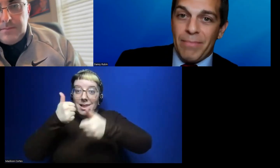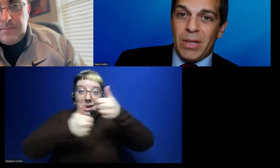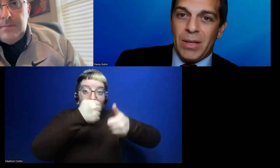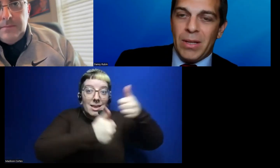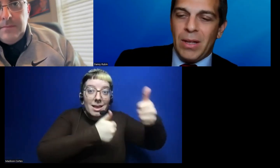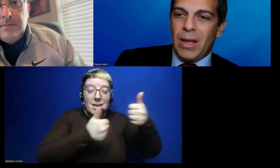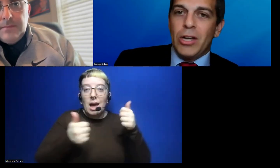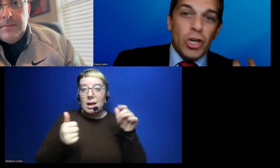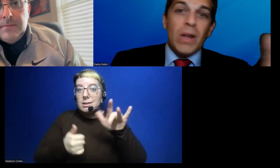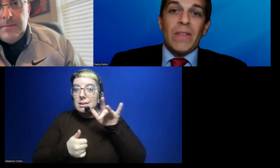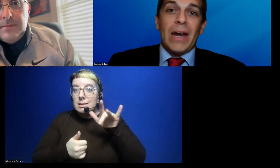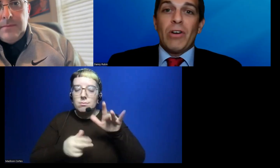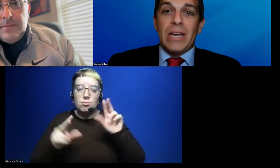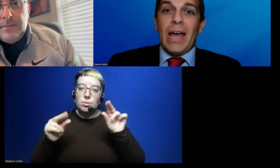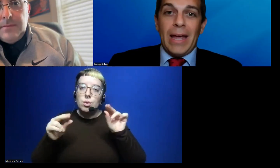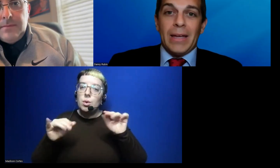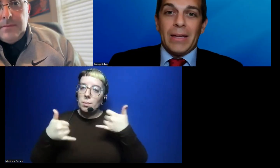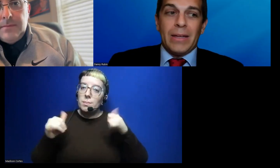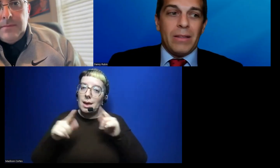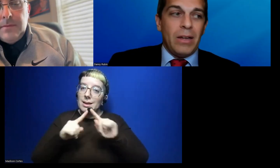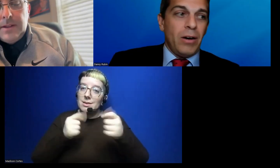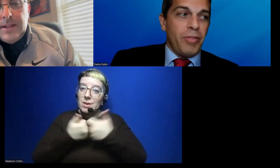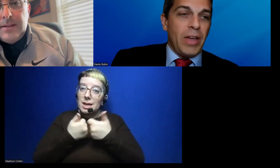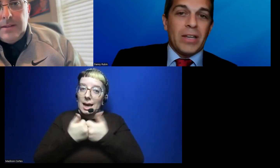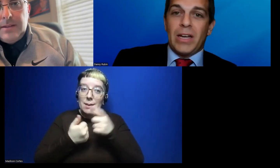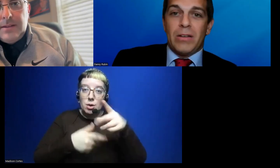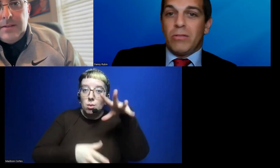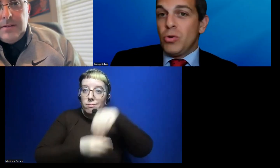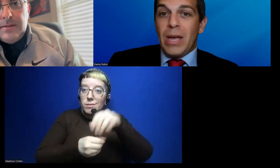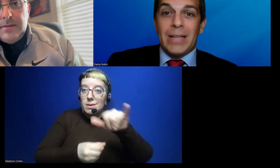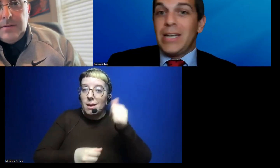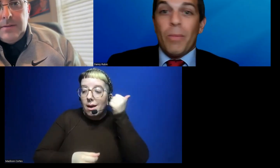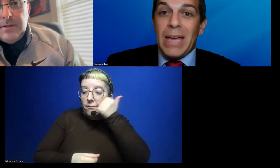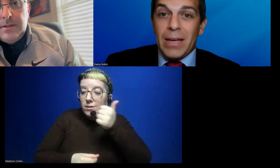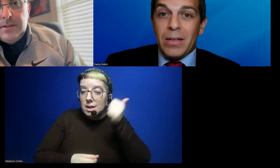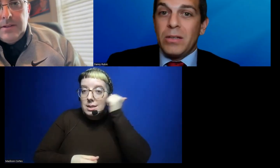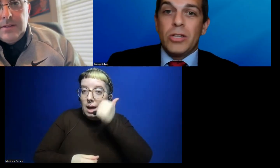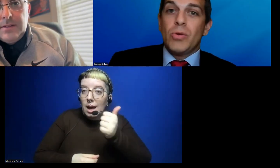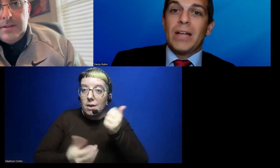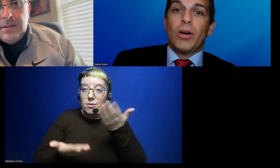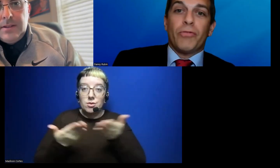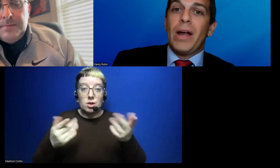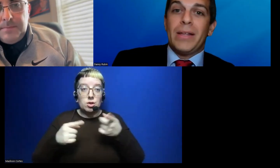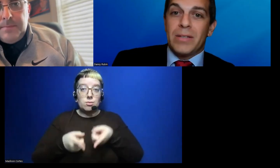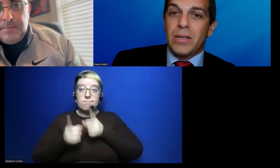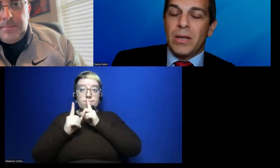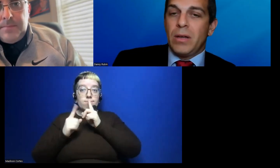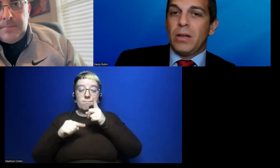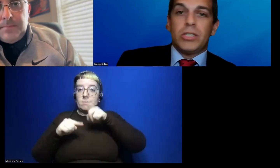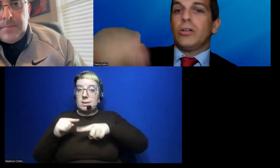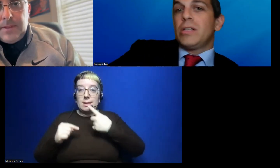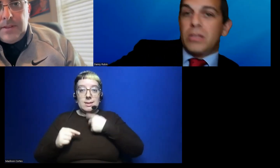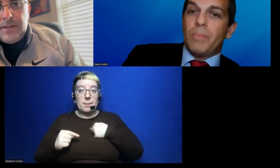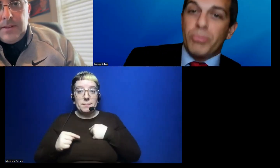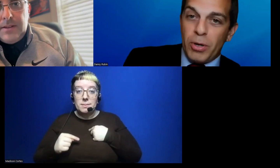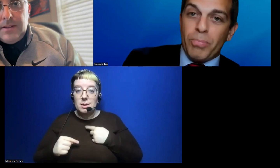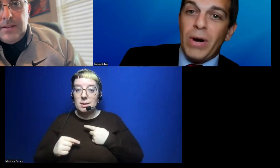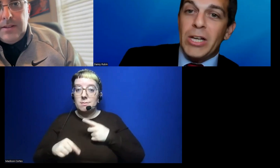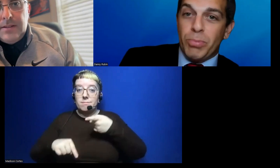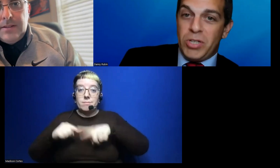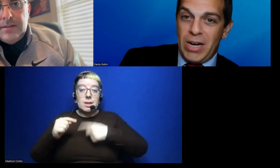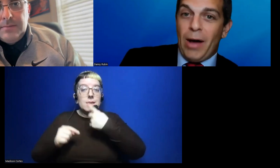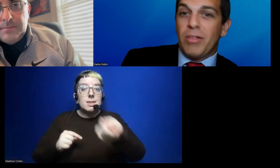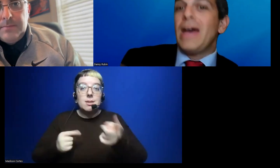different game and you're in that every day. There are things that you can't tell me, that you can't tell friends until